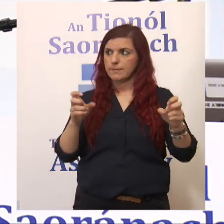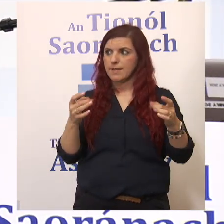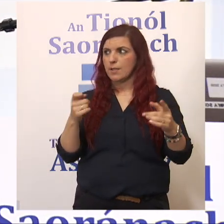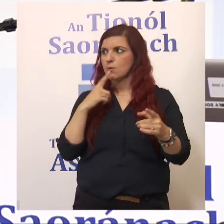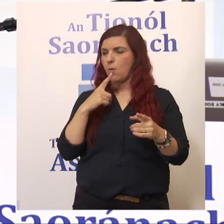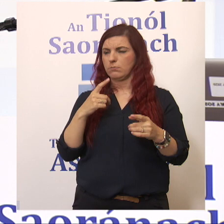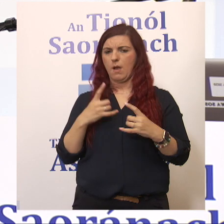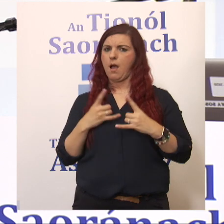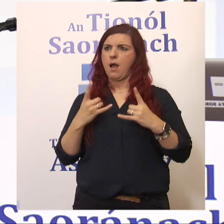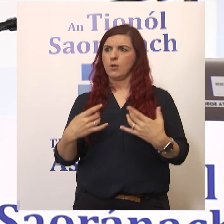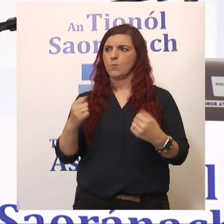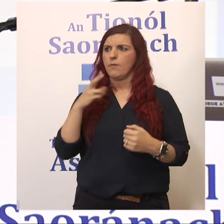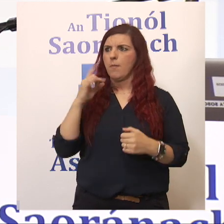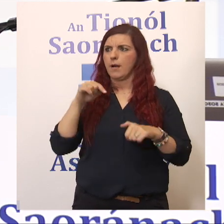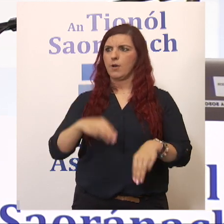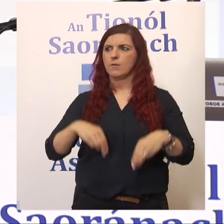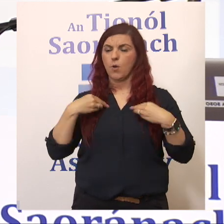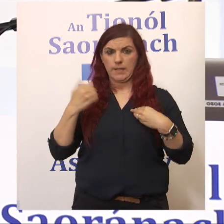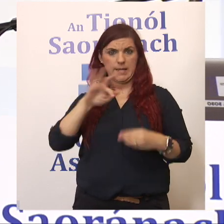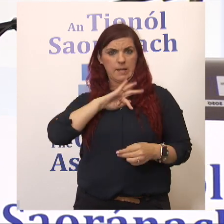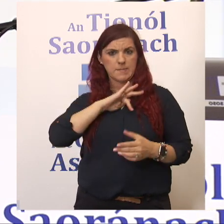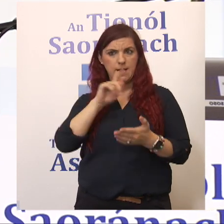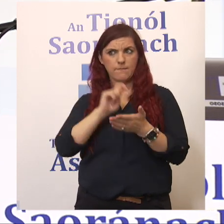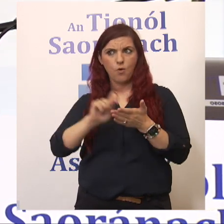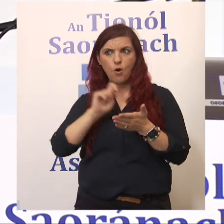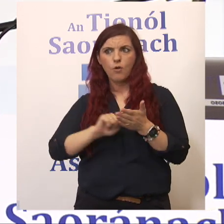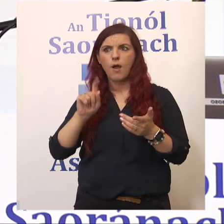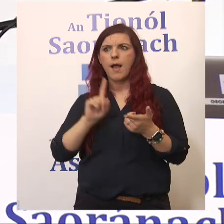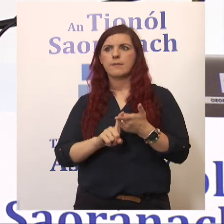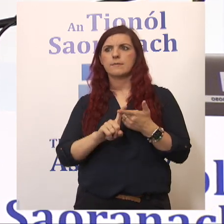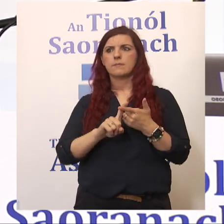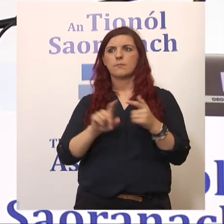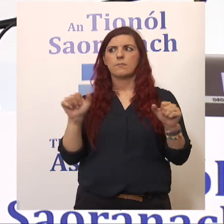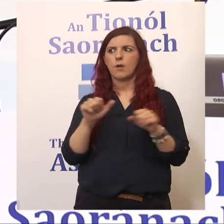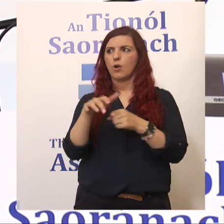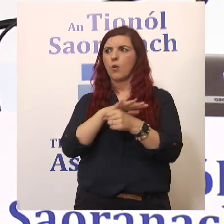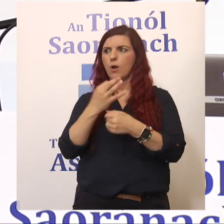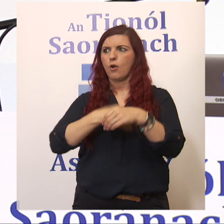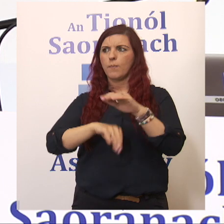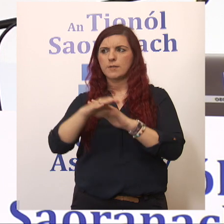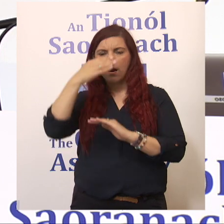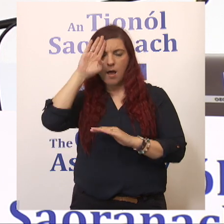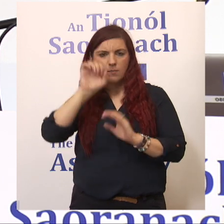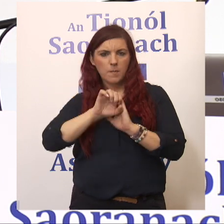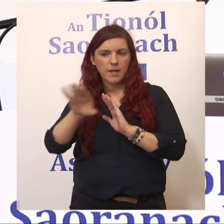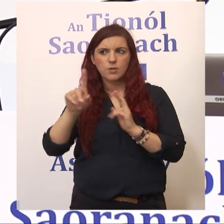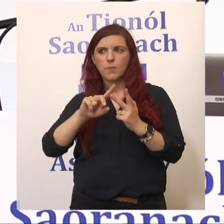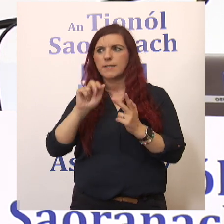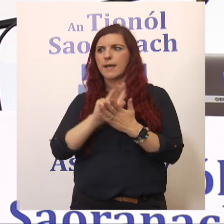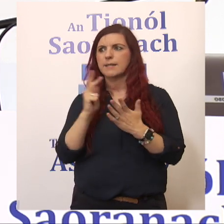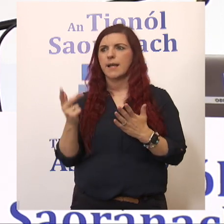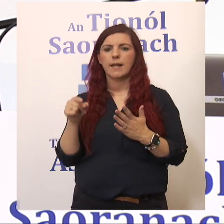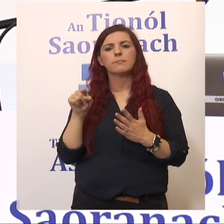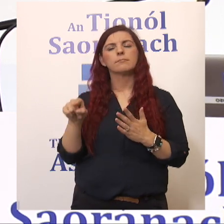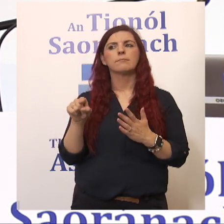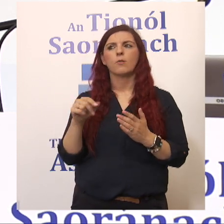Mark with us this morning. He's an author, and his recent publication, Local Government in Ireland, 2018, and he's going to talk us